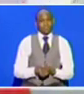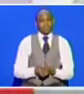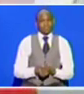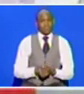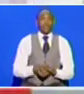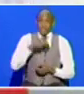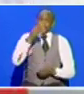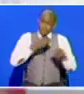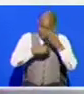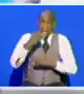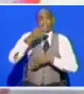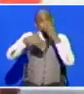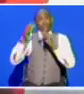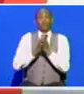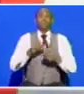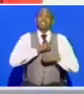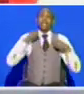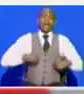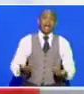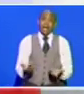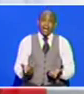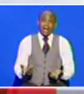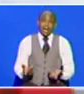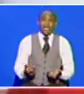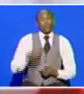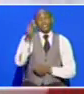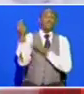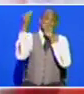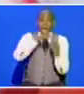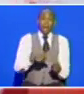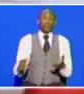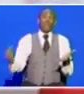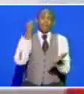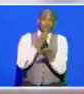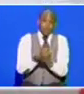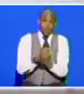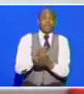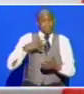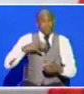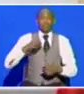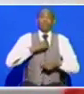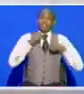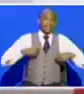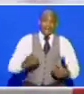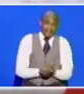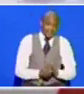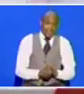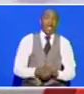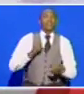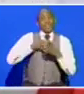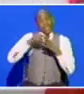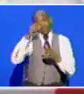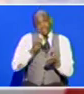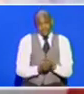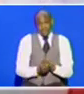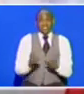Nunua material ya Uchina. Alafu unakuja unaajiri mabusu wa Uchina. Alafu unaleta